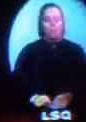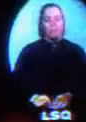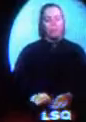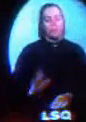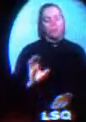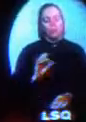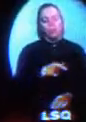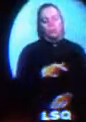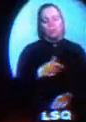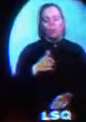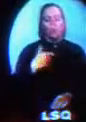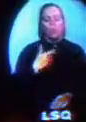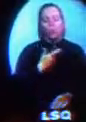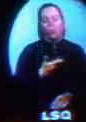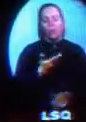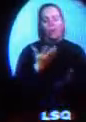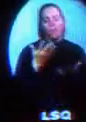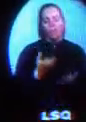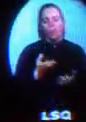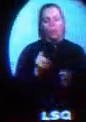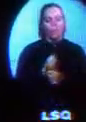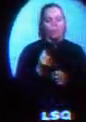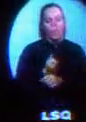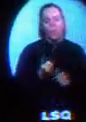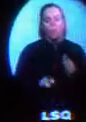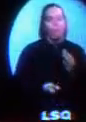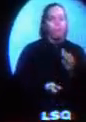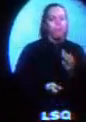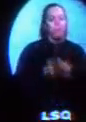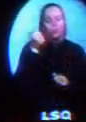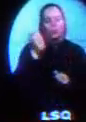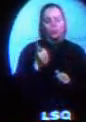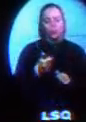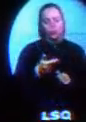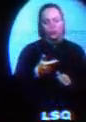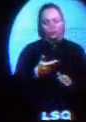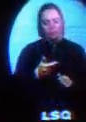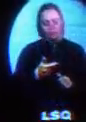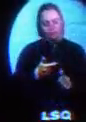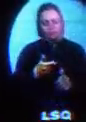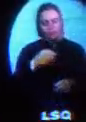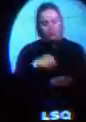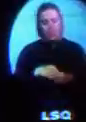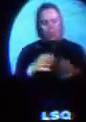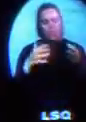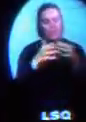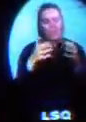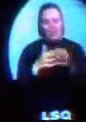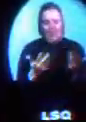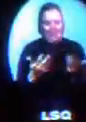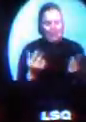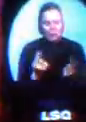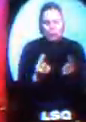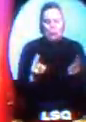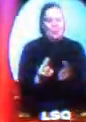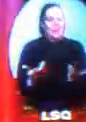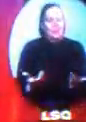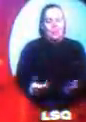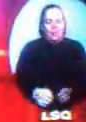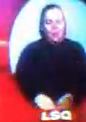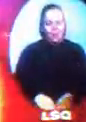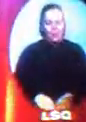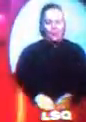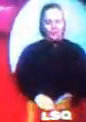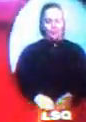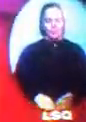I could go on. Why do the Conservatives always want to do more for a war that's